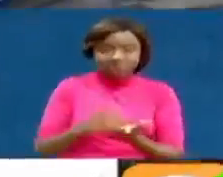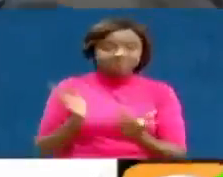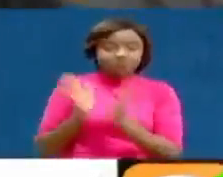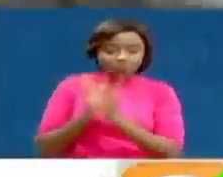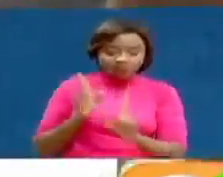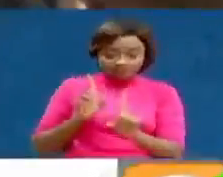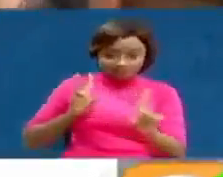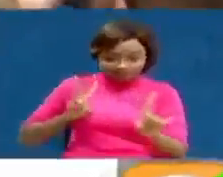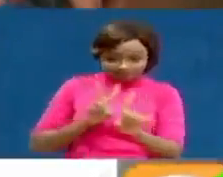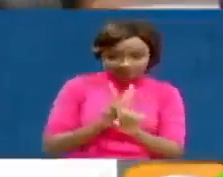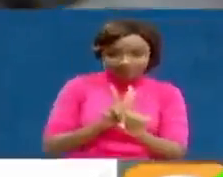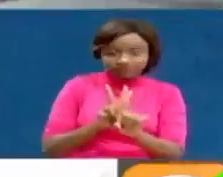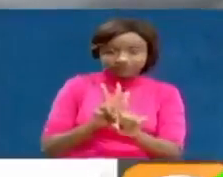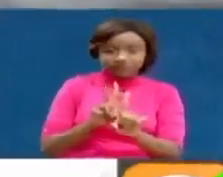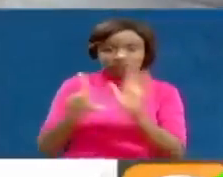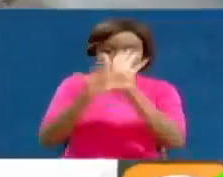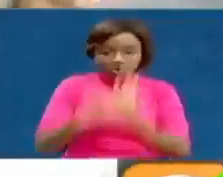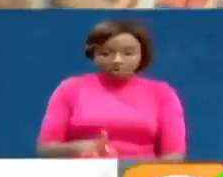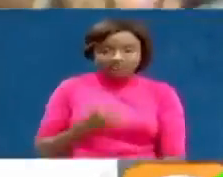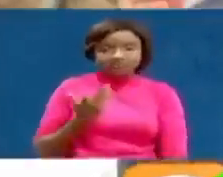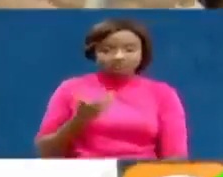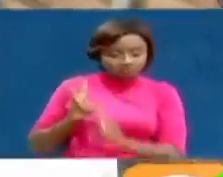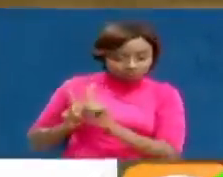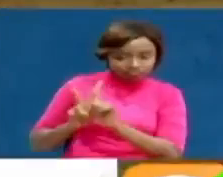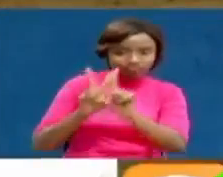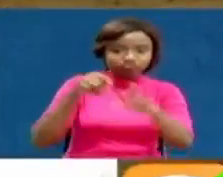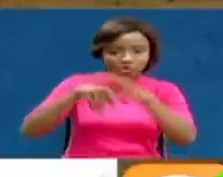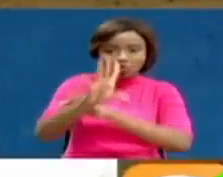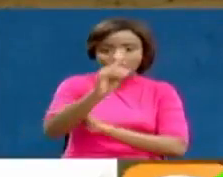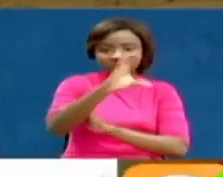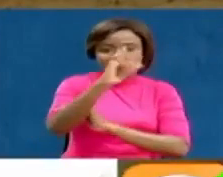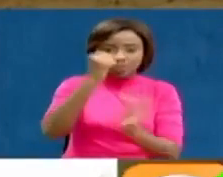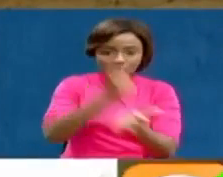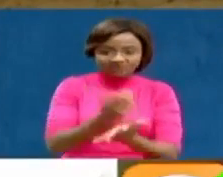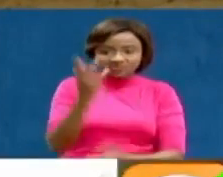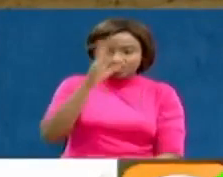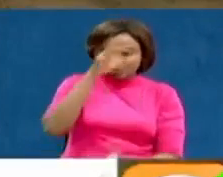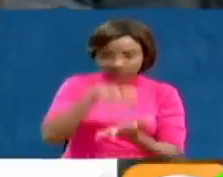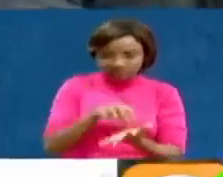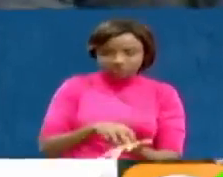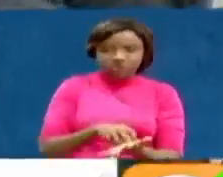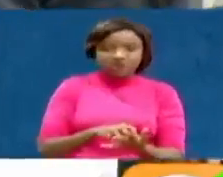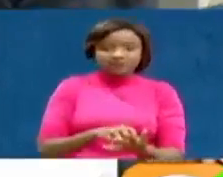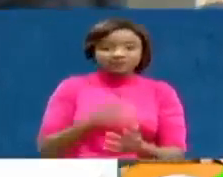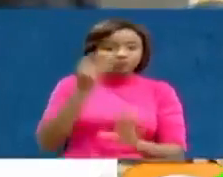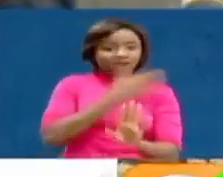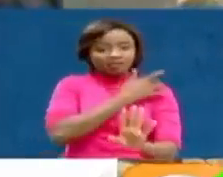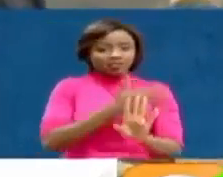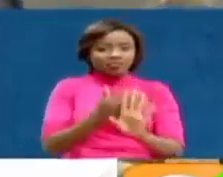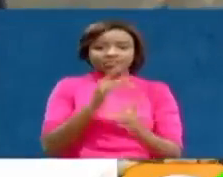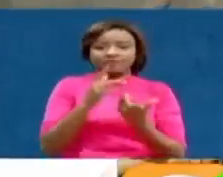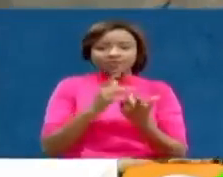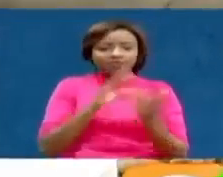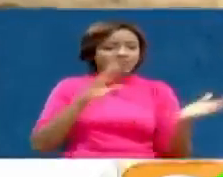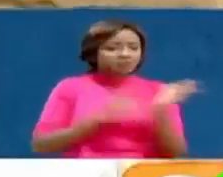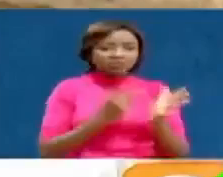Mutula Kilonzo Jr. Sakaja presented himself to the DCI officers at the station a day after reports of his arrest for